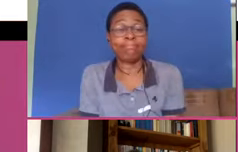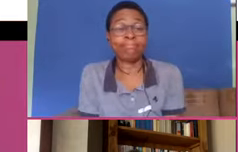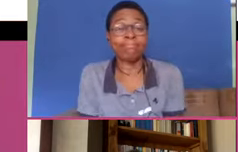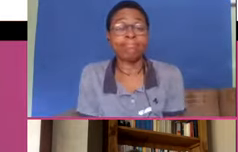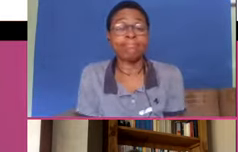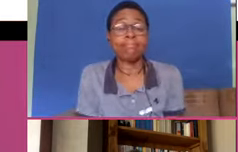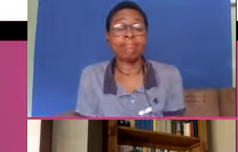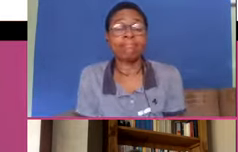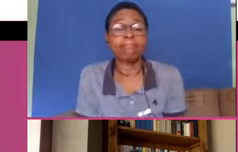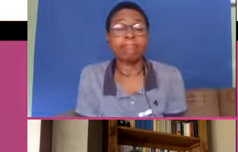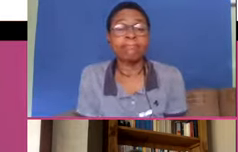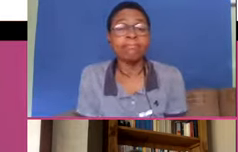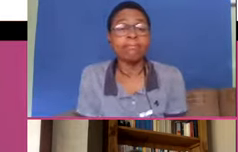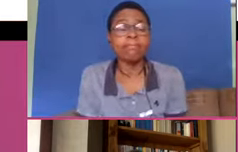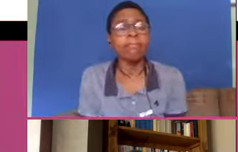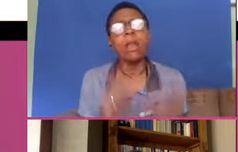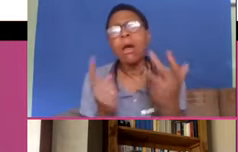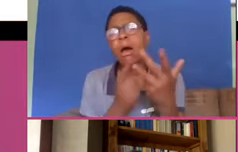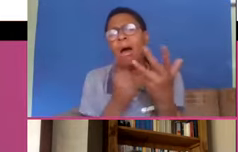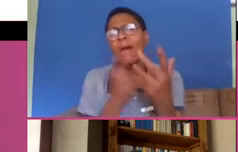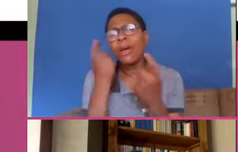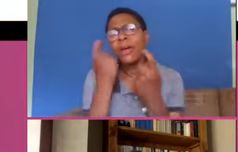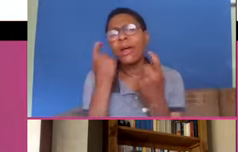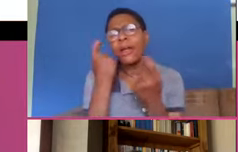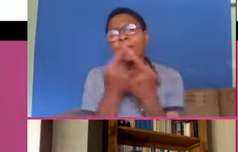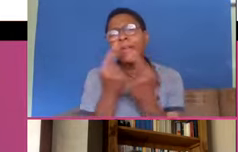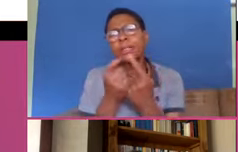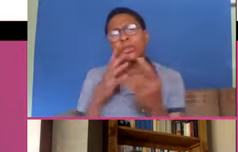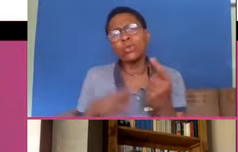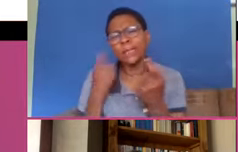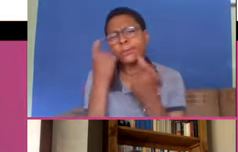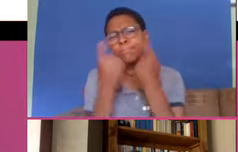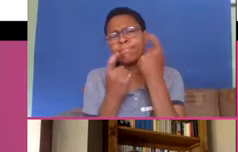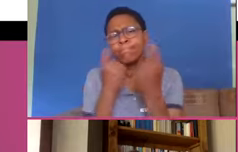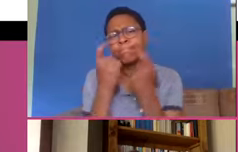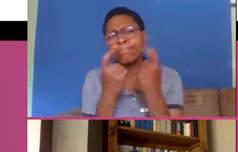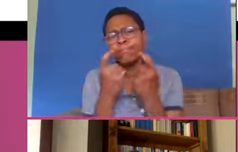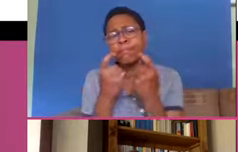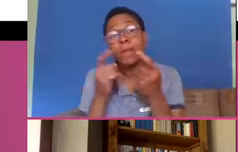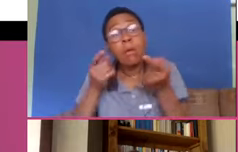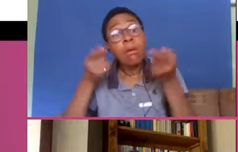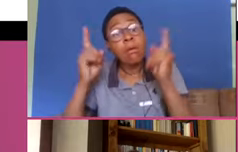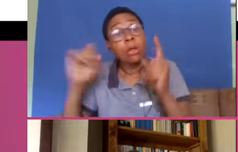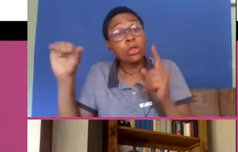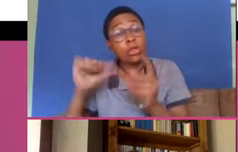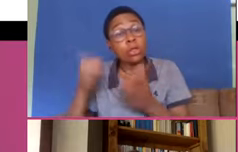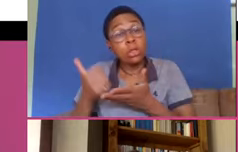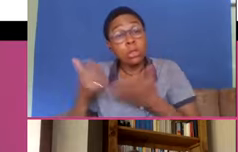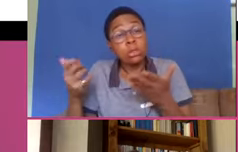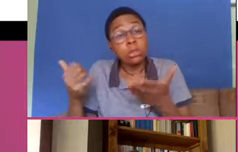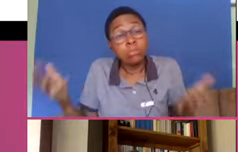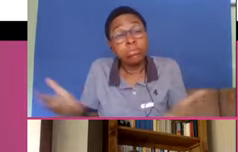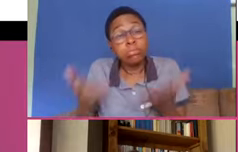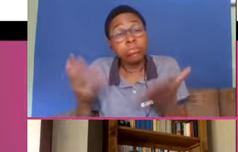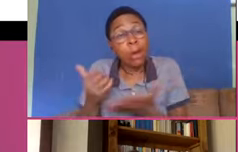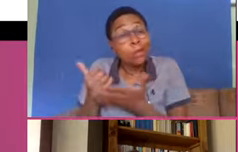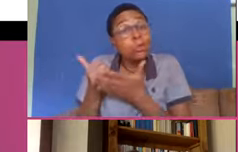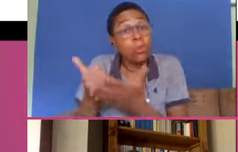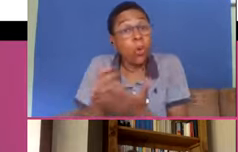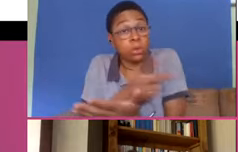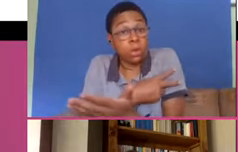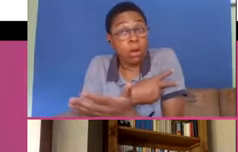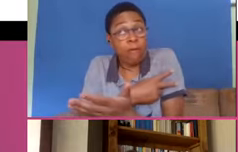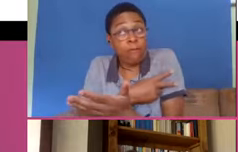So some further considerations. Employers should support their workers in using face coverings safely if they choose to wear